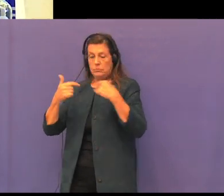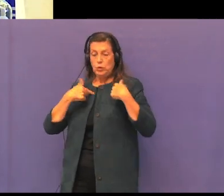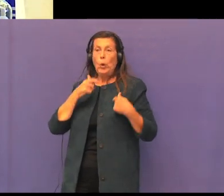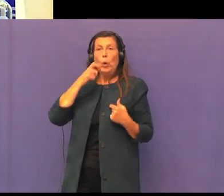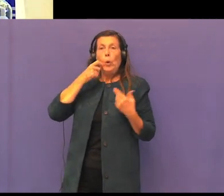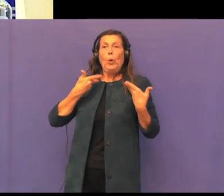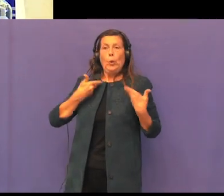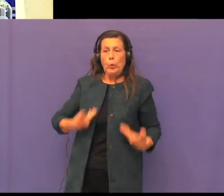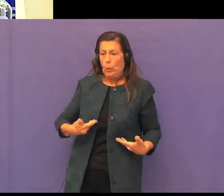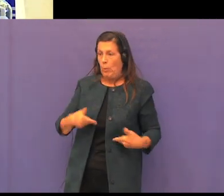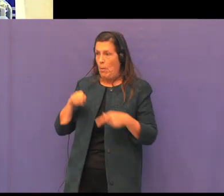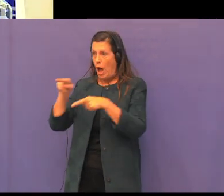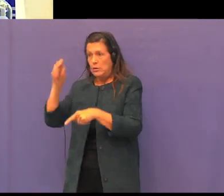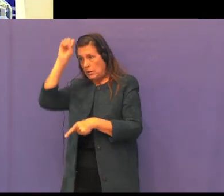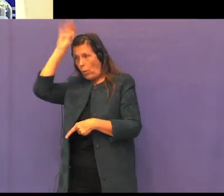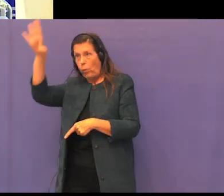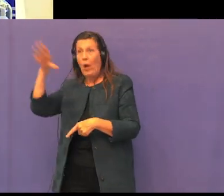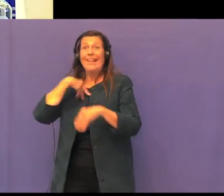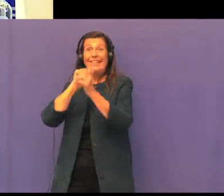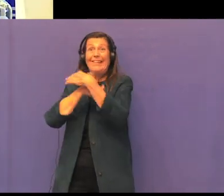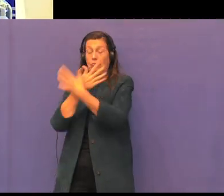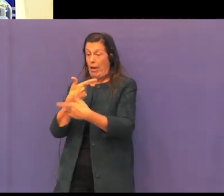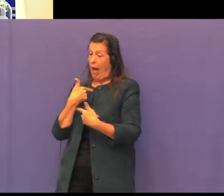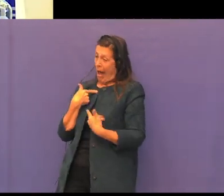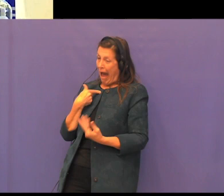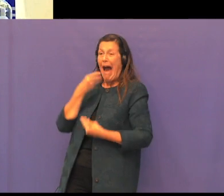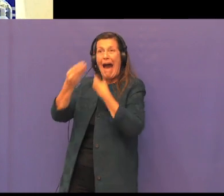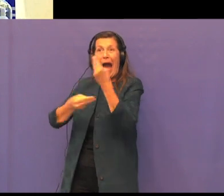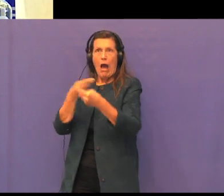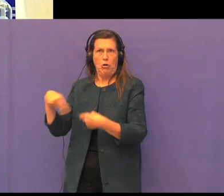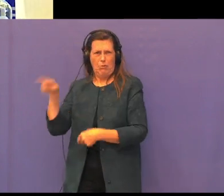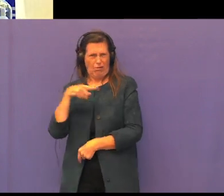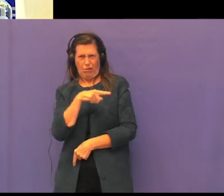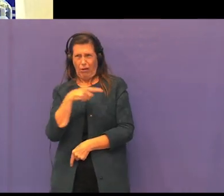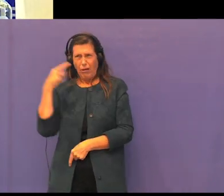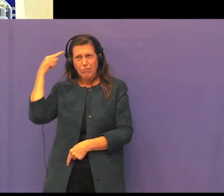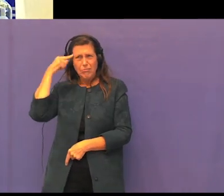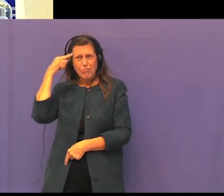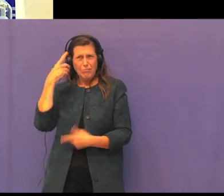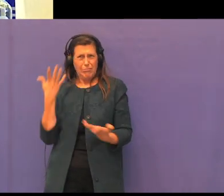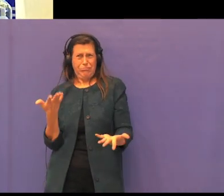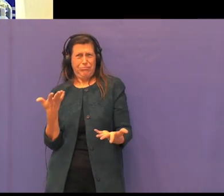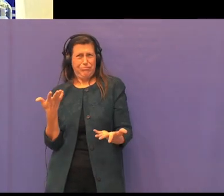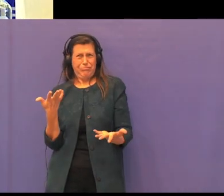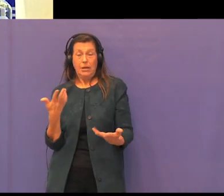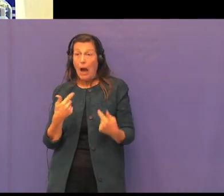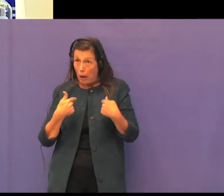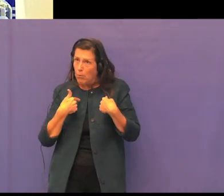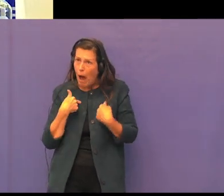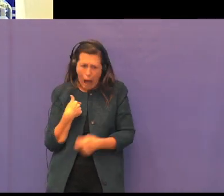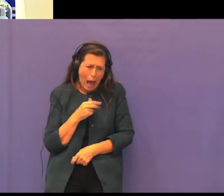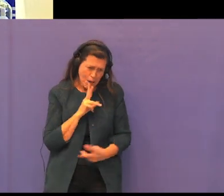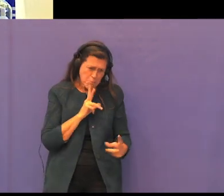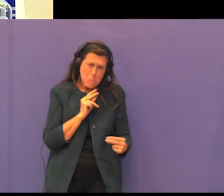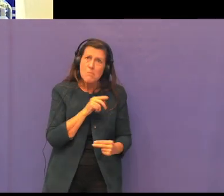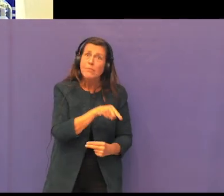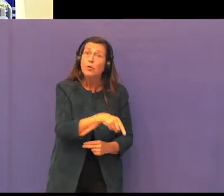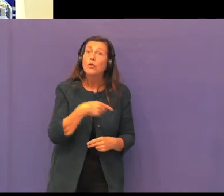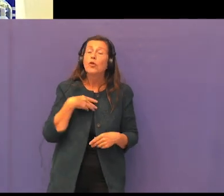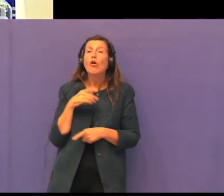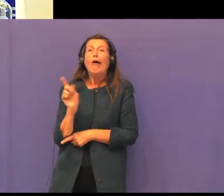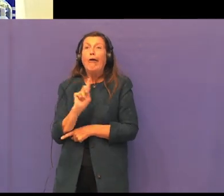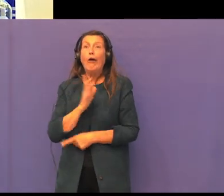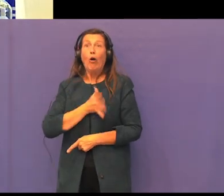I mean, talking to my dog, I talk to my dog and cat every day, but do you seriously think this is a model for the planet? So it's this kind of, so initially, of